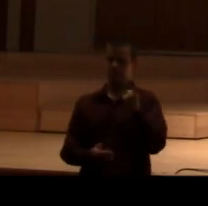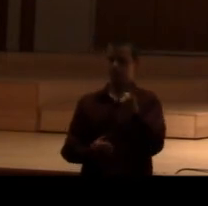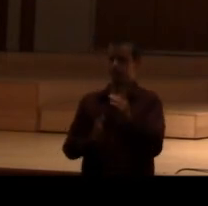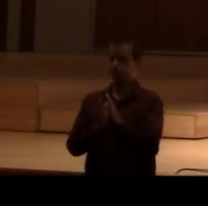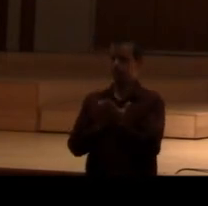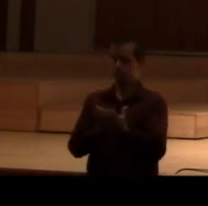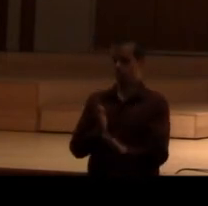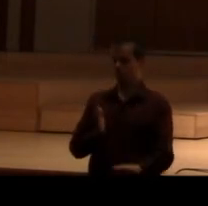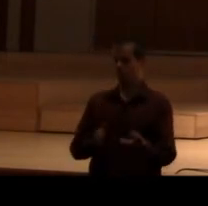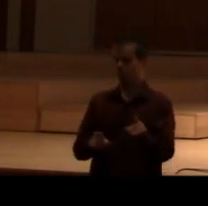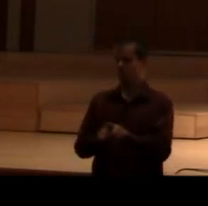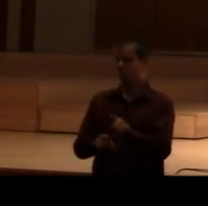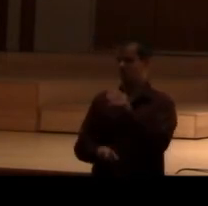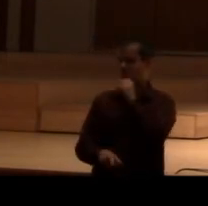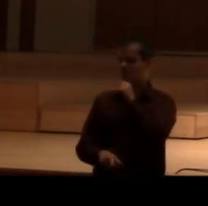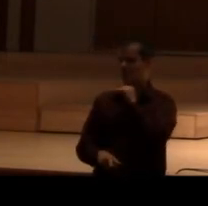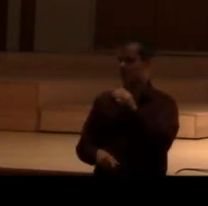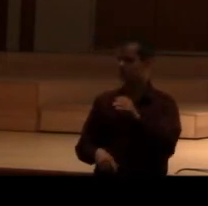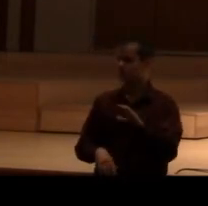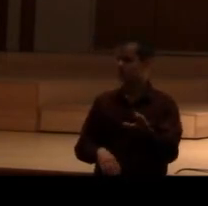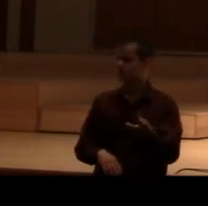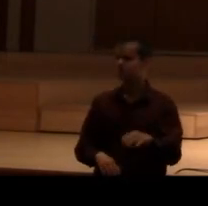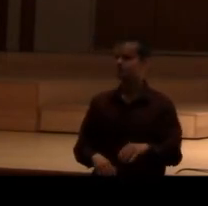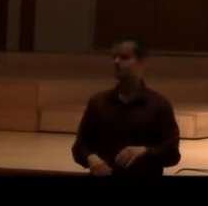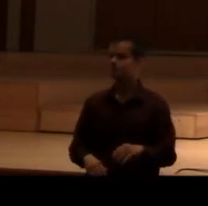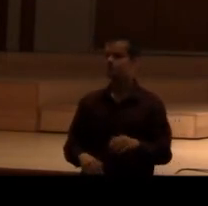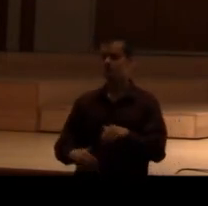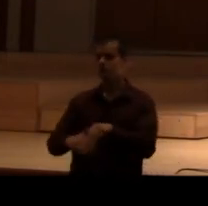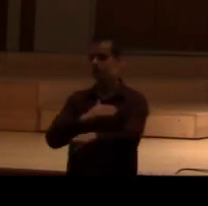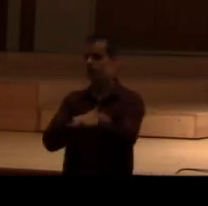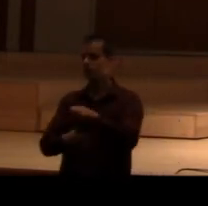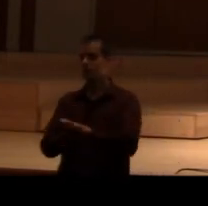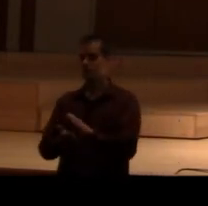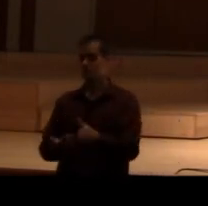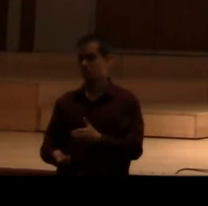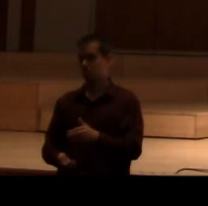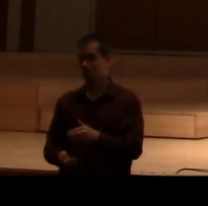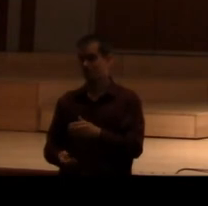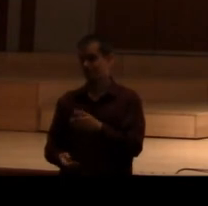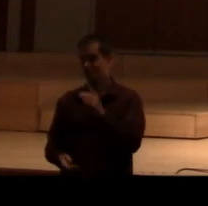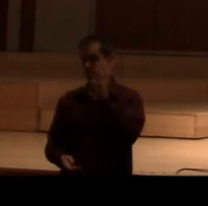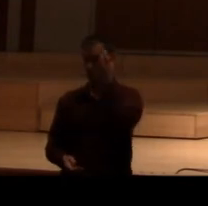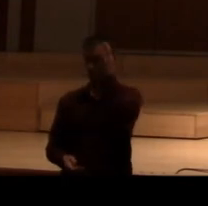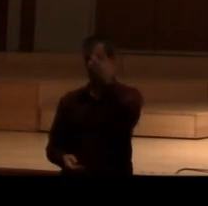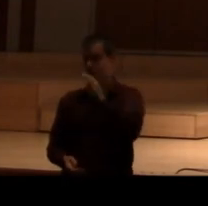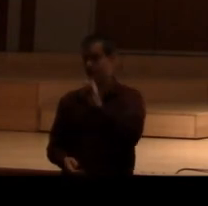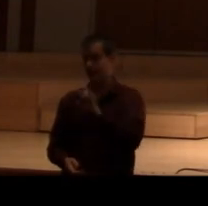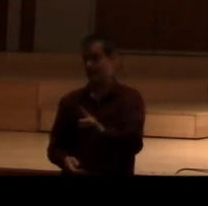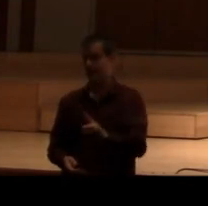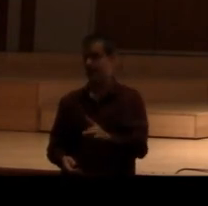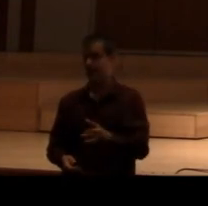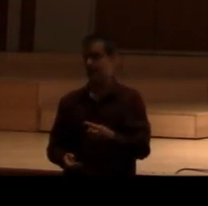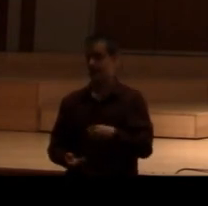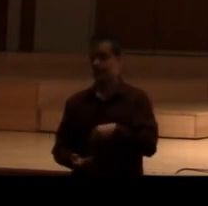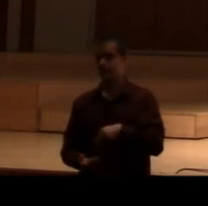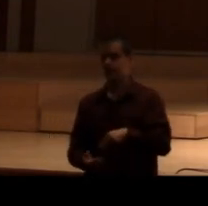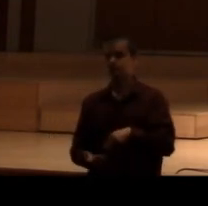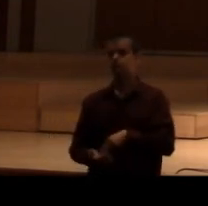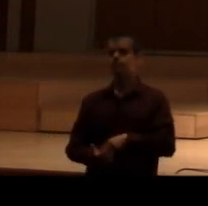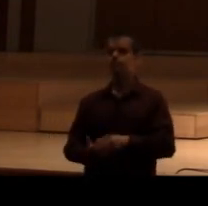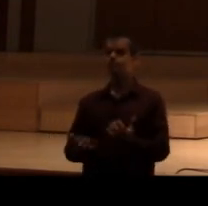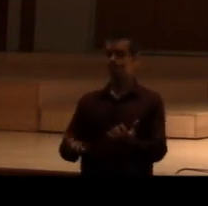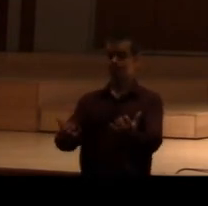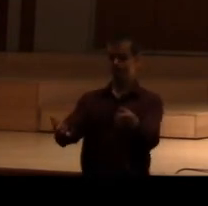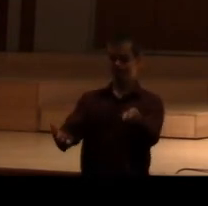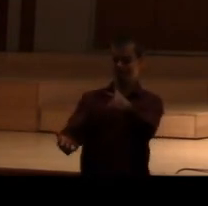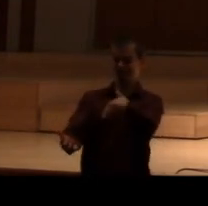actually around that age, but I was really going to these schools when I was barely 8 years old. So I was standing up in front of 10, 12,